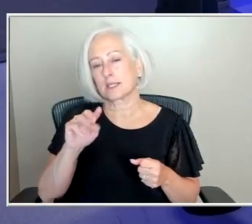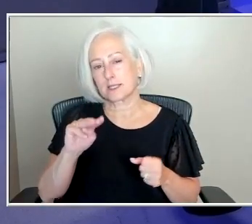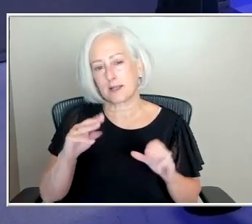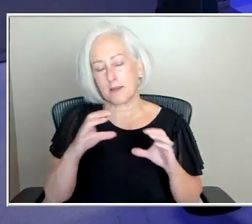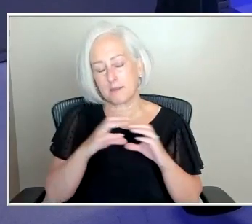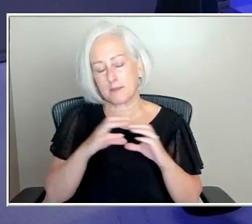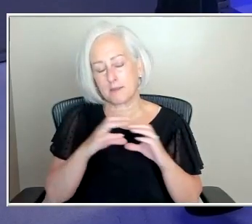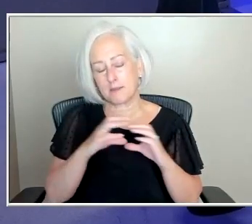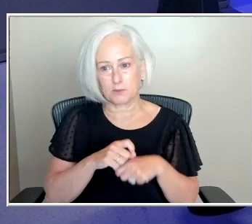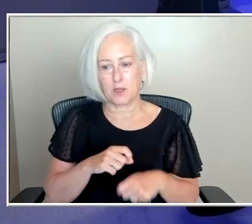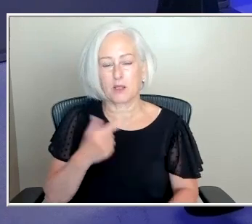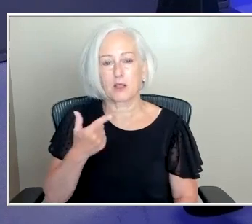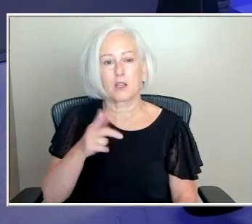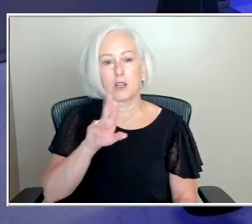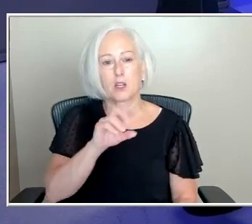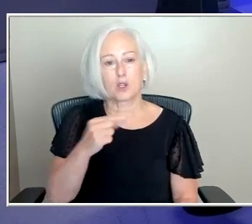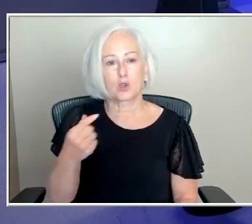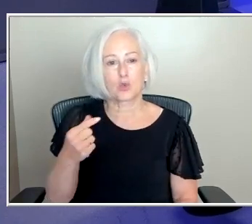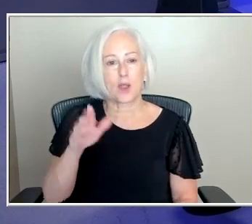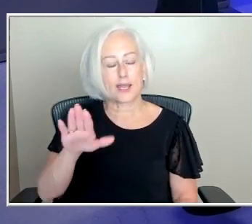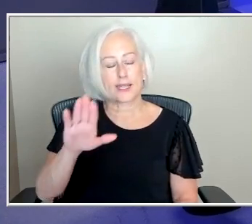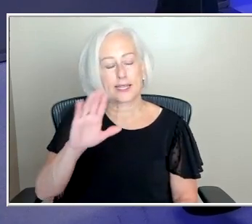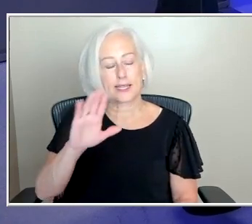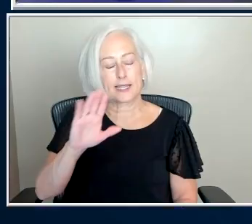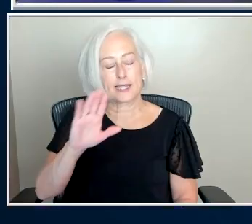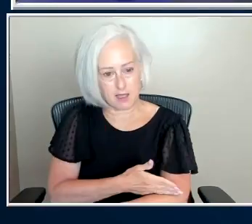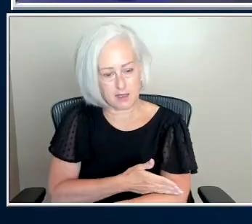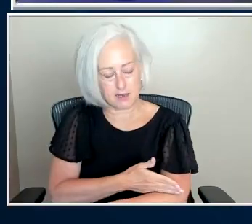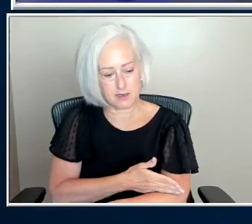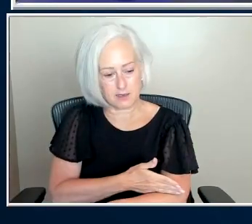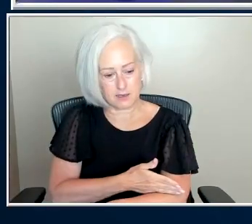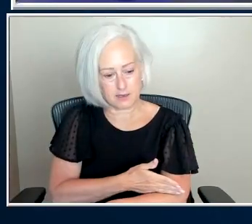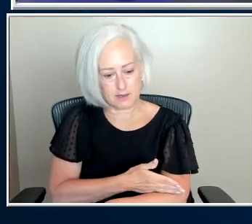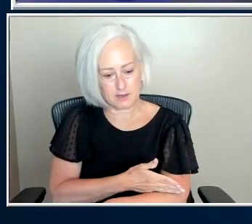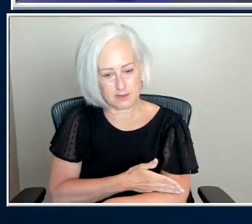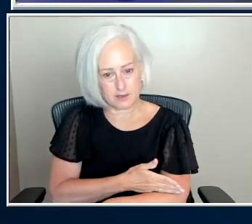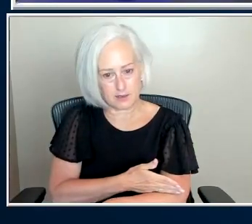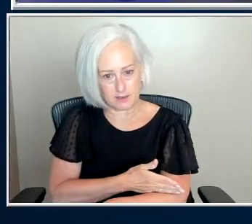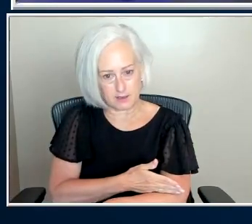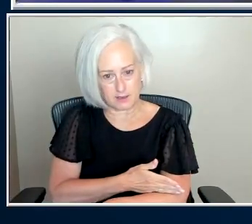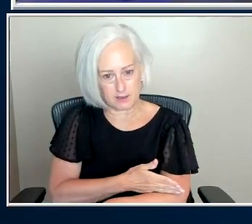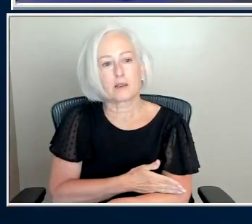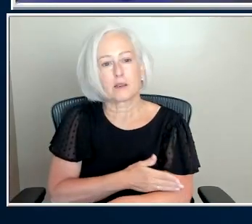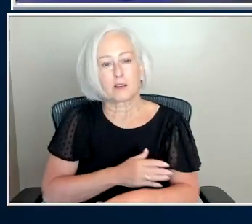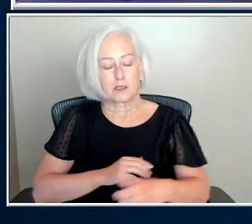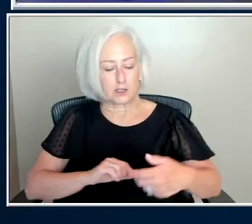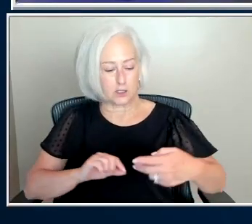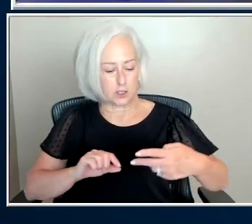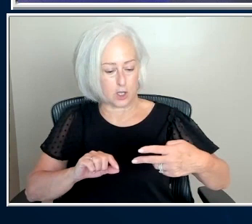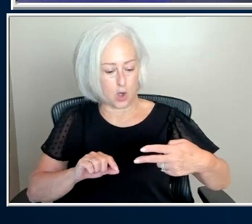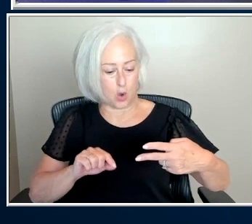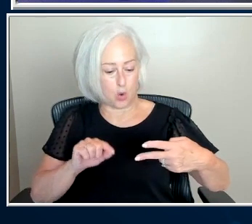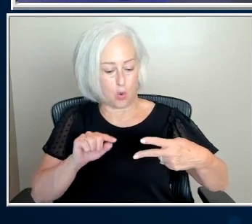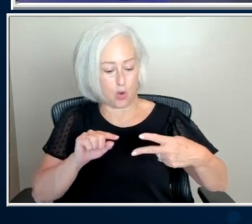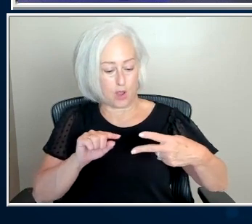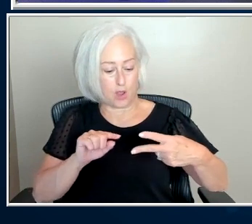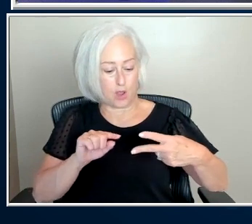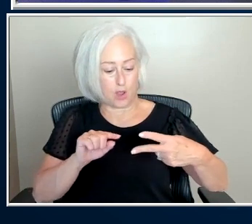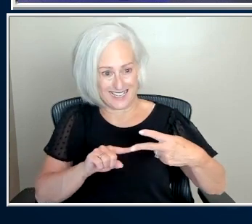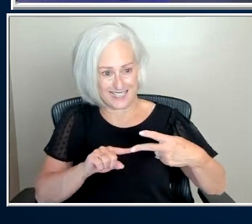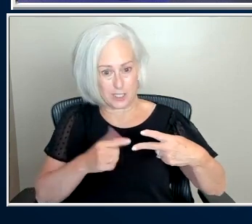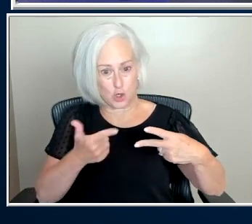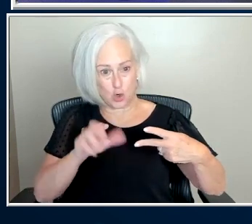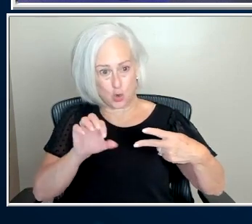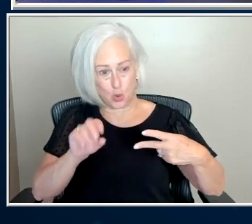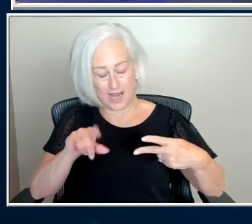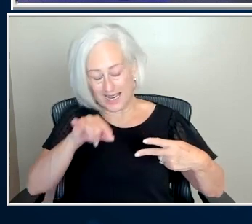sons, and Greg II's sons, are they more at risk now of this type of